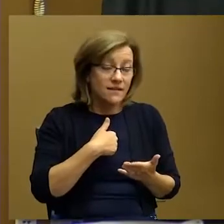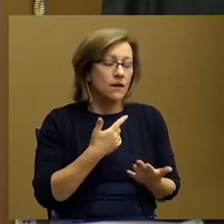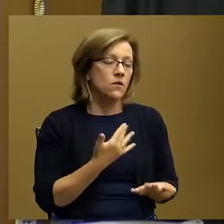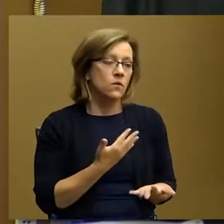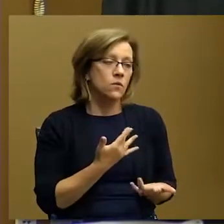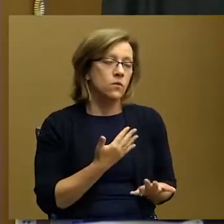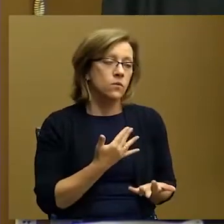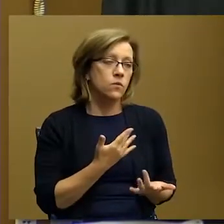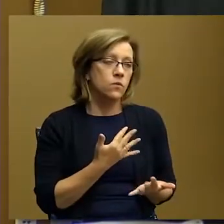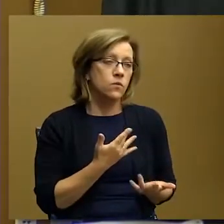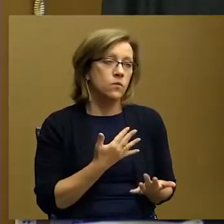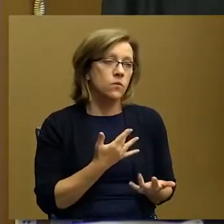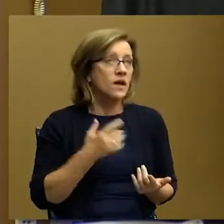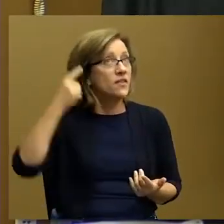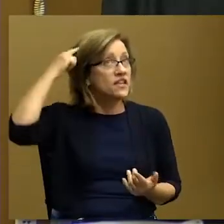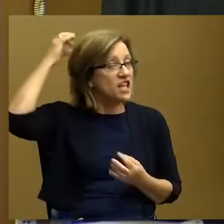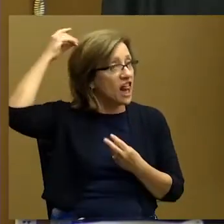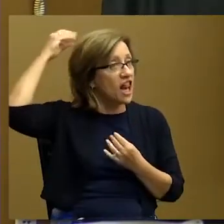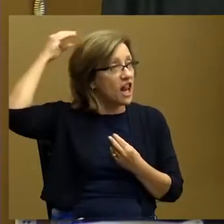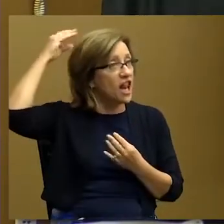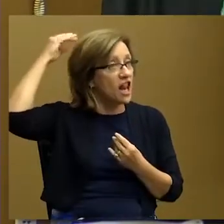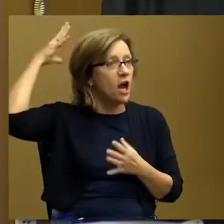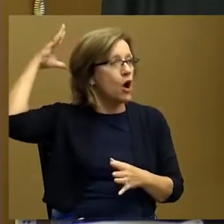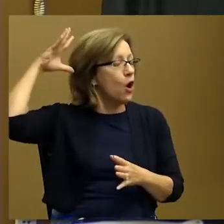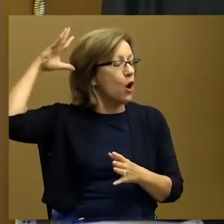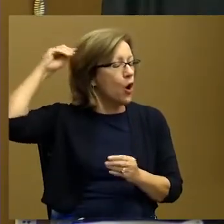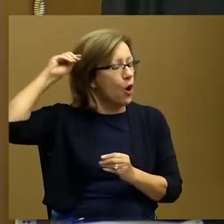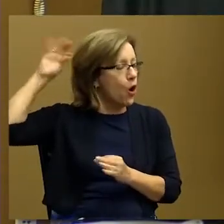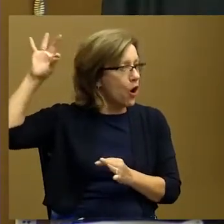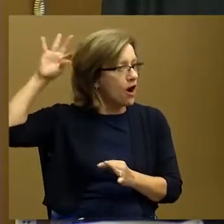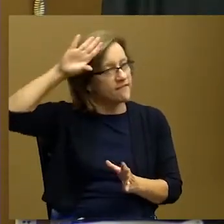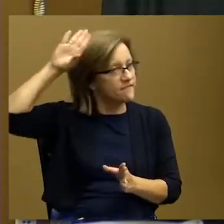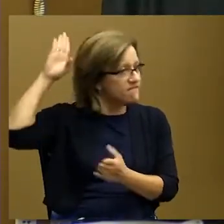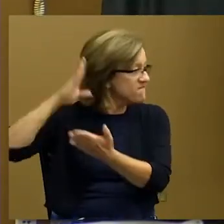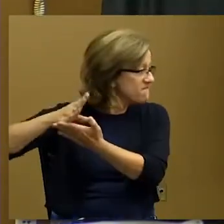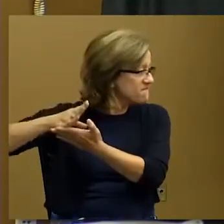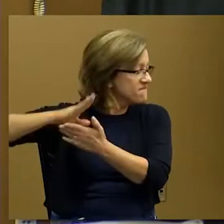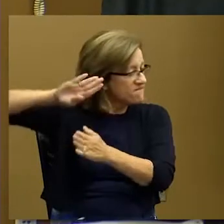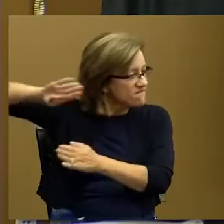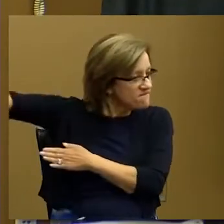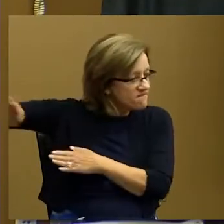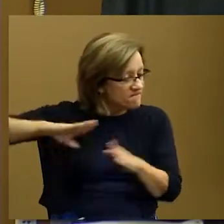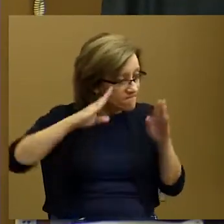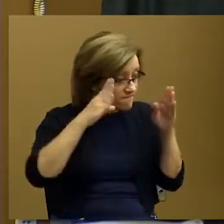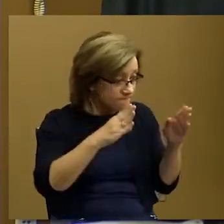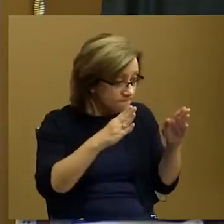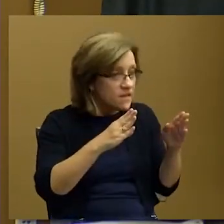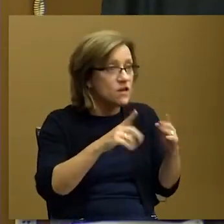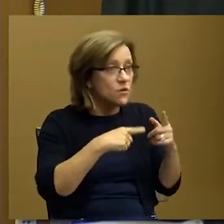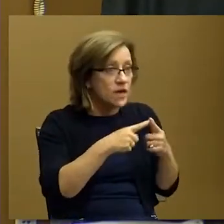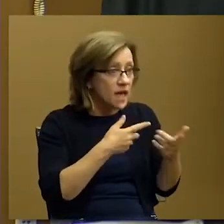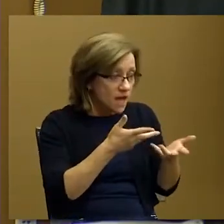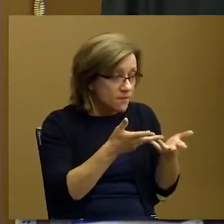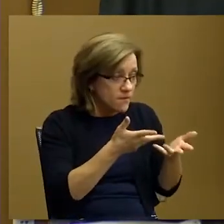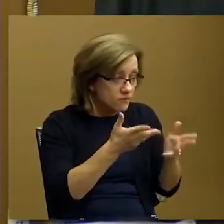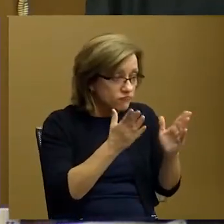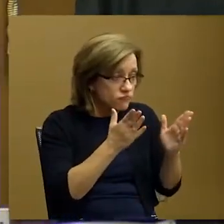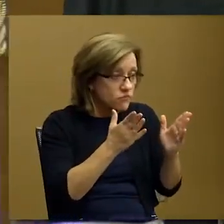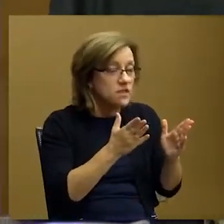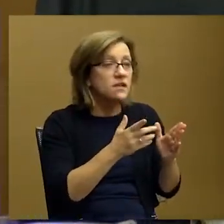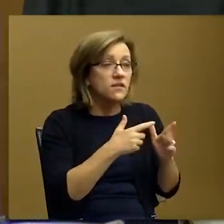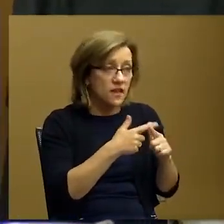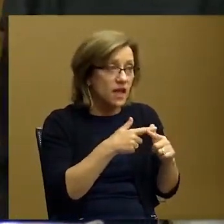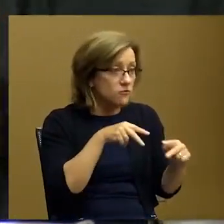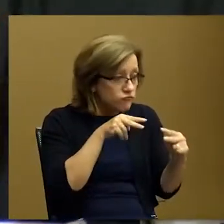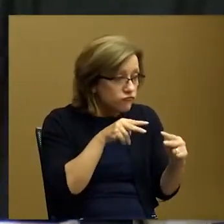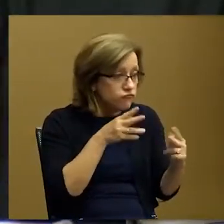all, shut off this internal brrr that was going on in my mind. And when I'm with Miss Tracy, then it's Miss